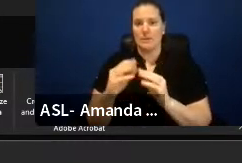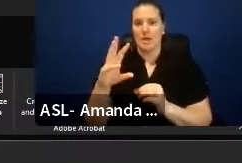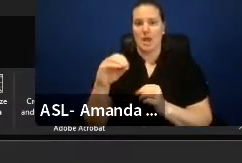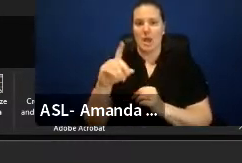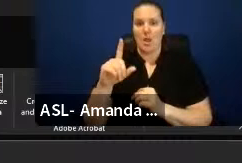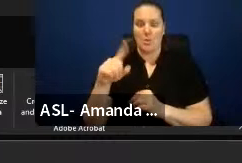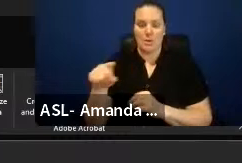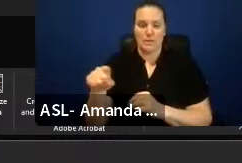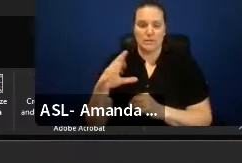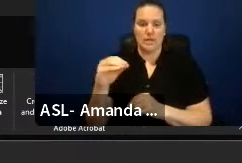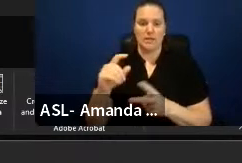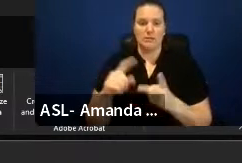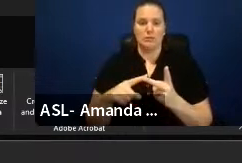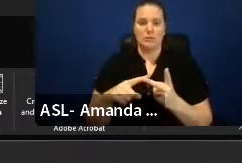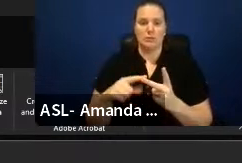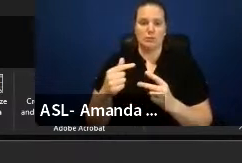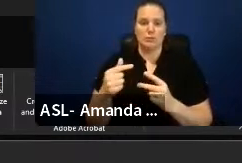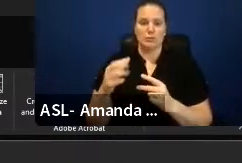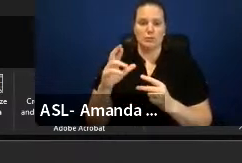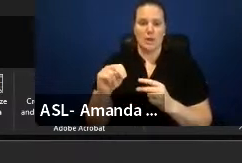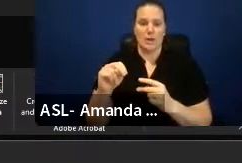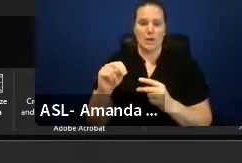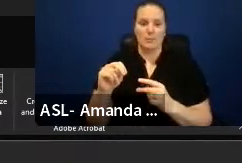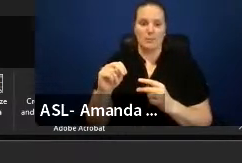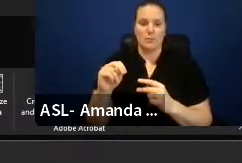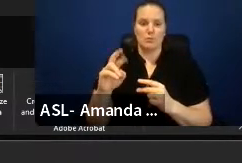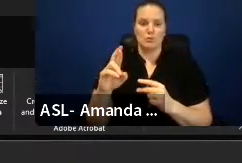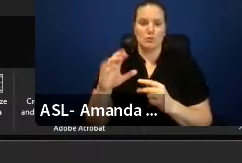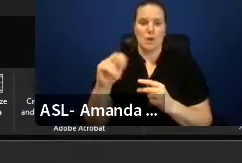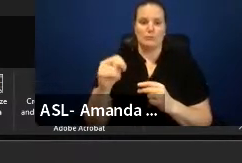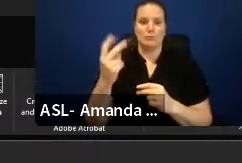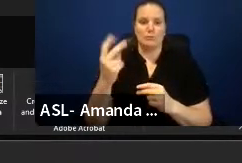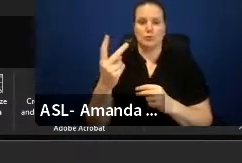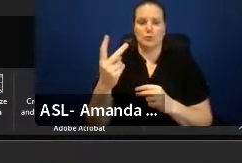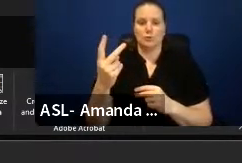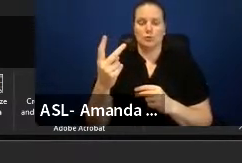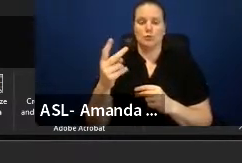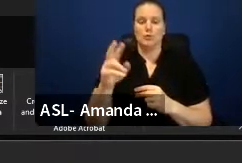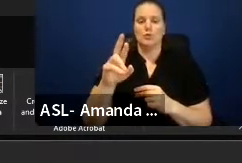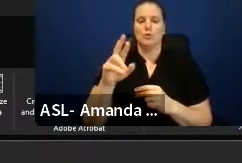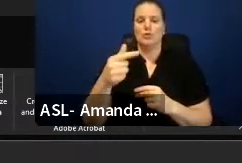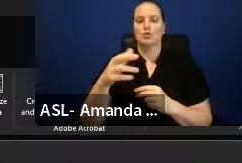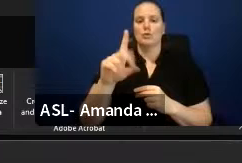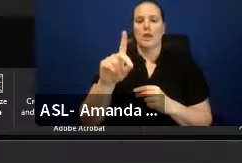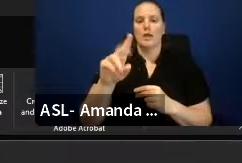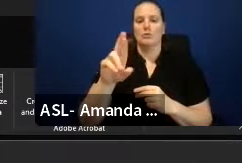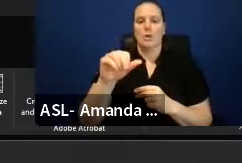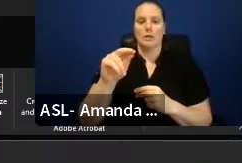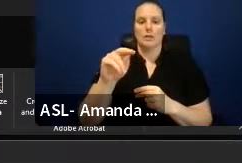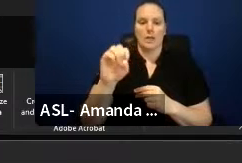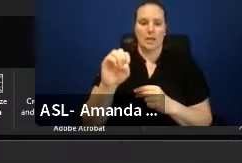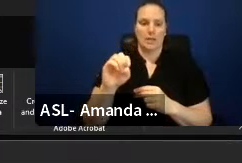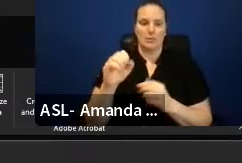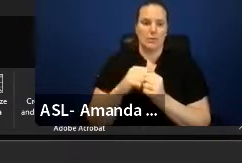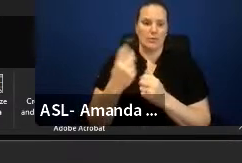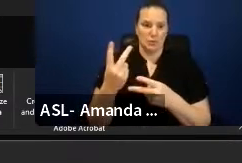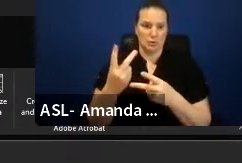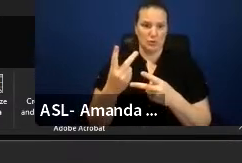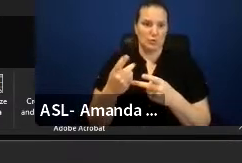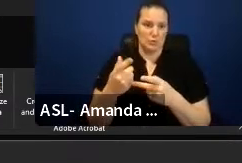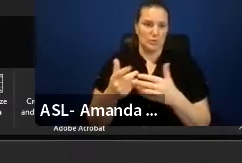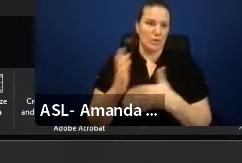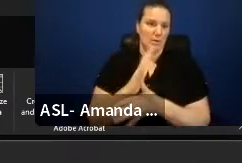Ron as the two primary consulting tribes, but we consult with the 10 federally